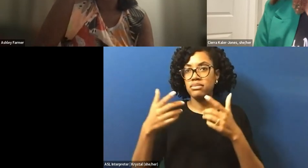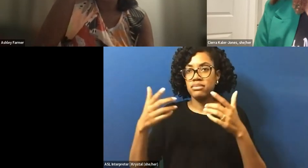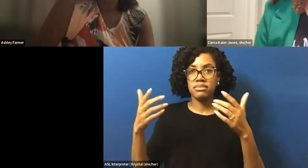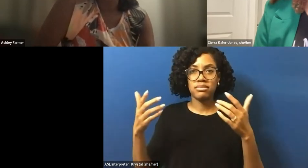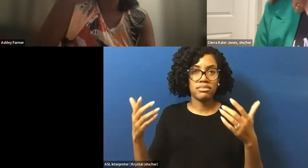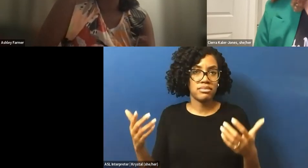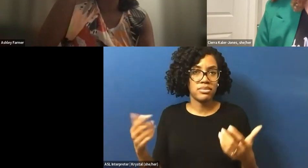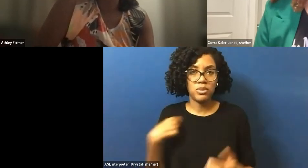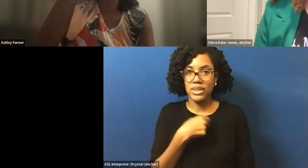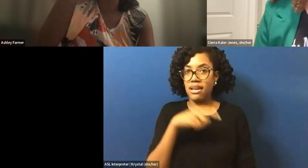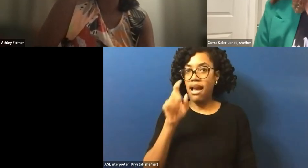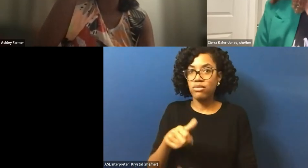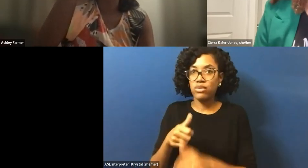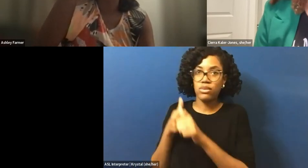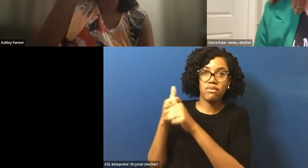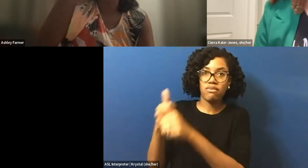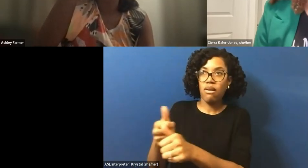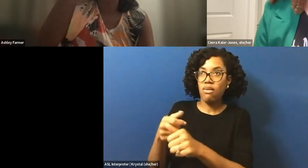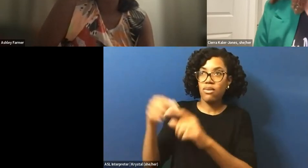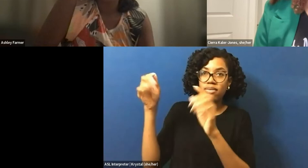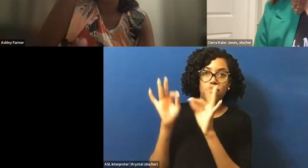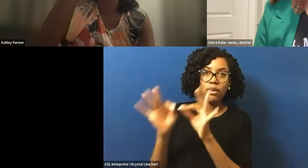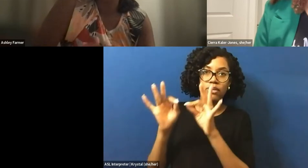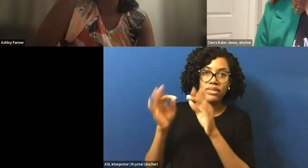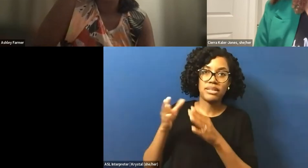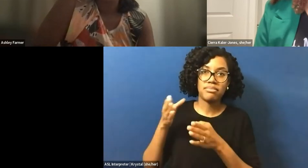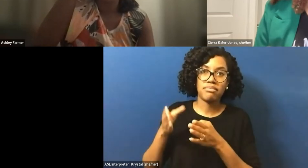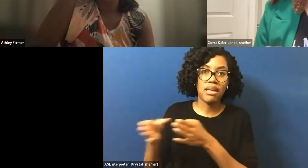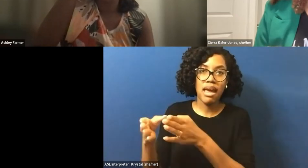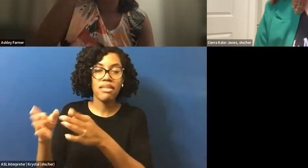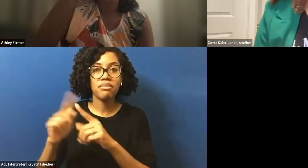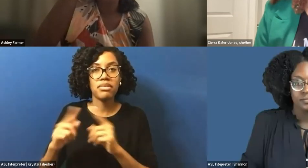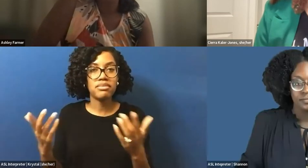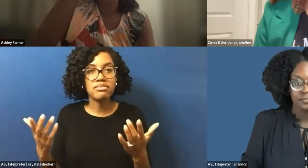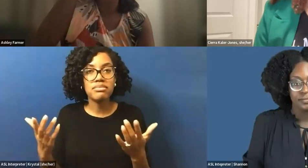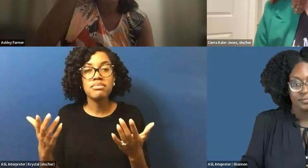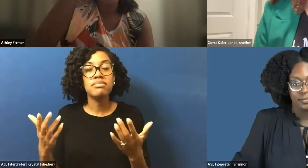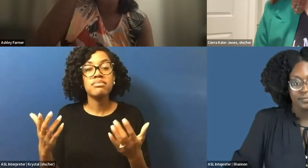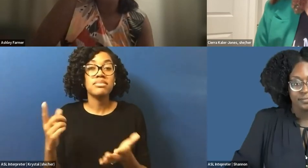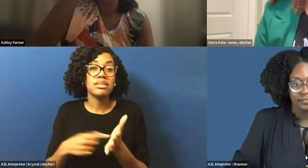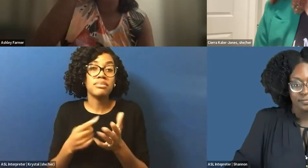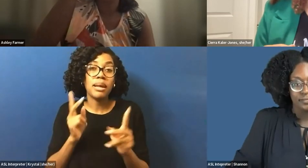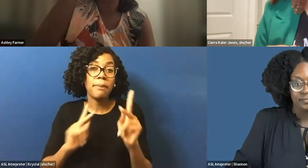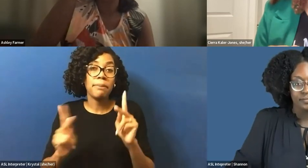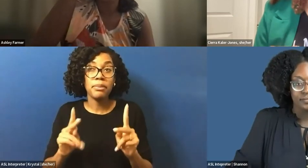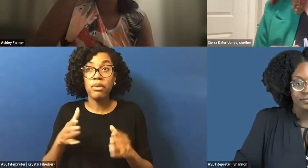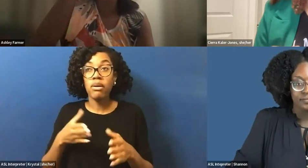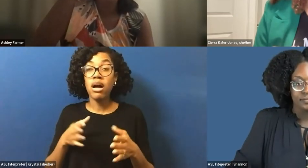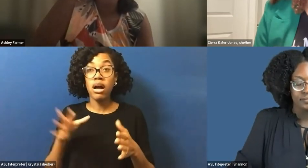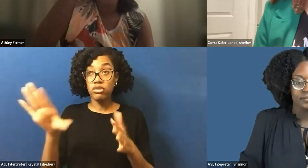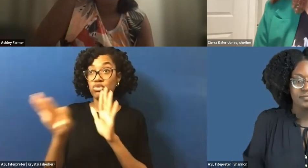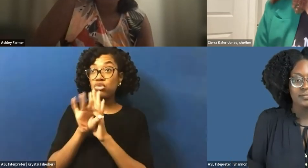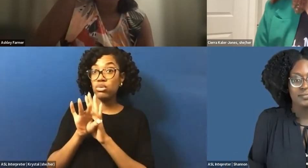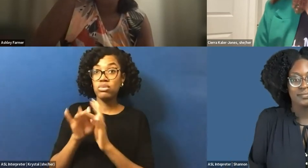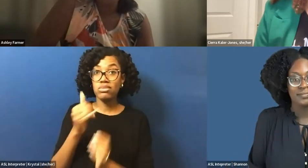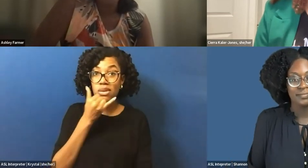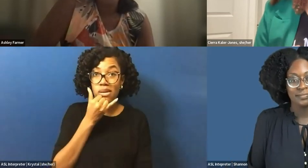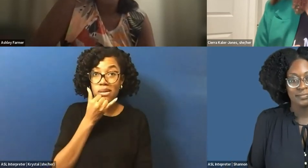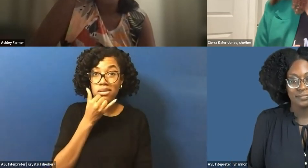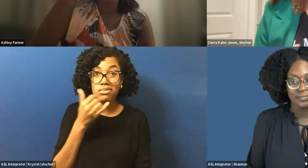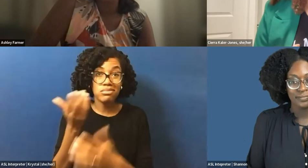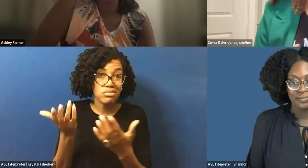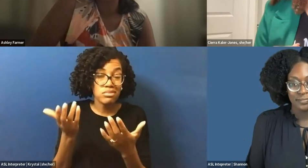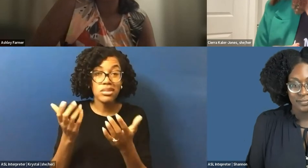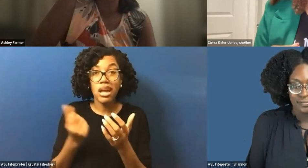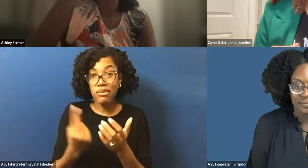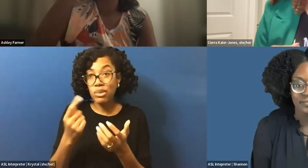the way that we want to see the world go, right? And sometimes people have missteps. Everybody evolves, right?